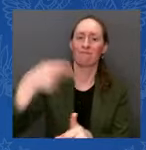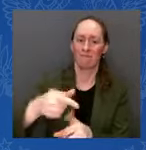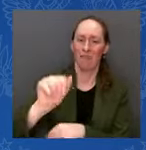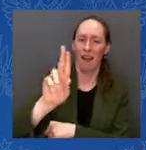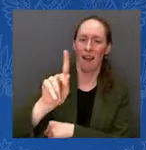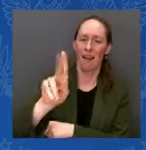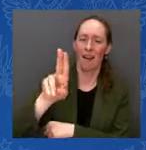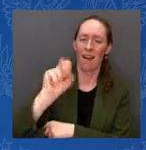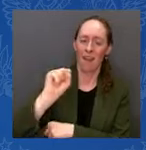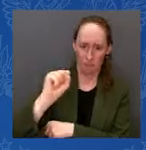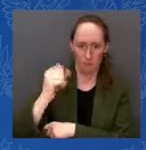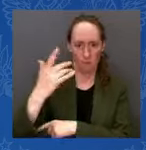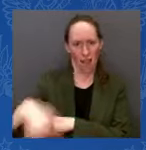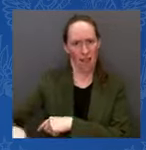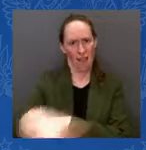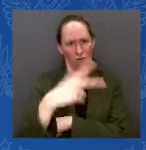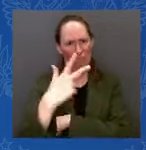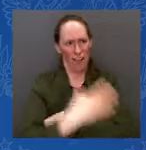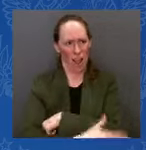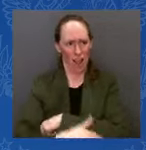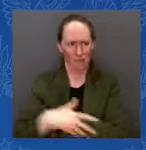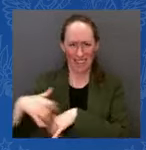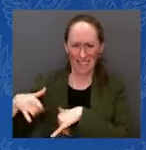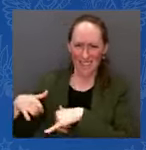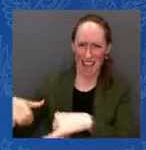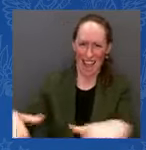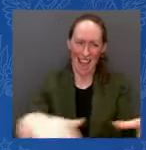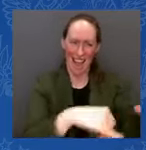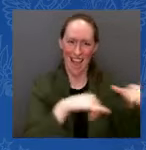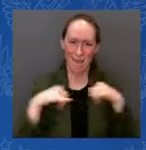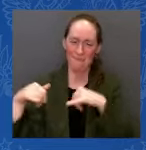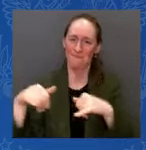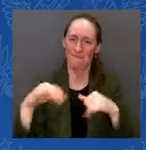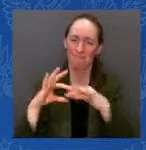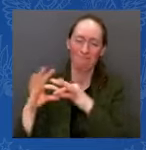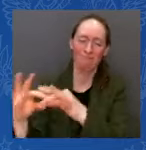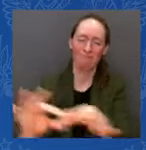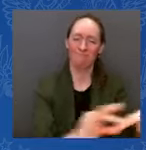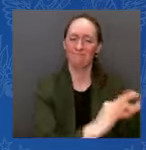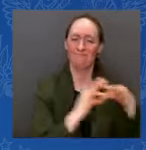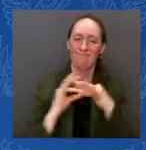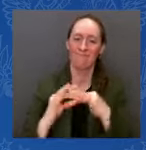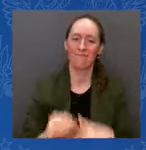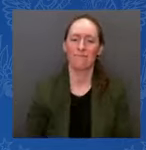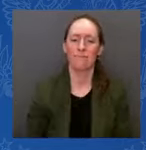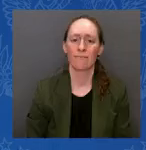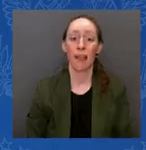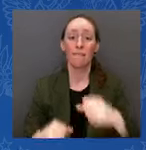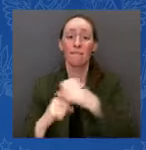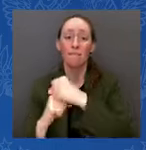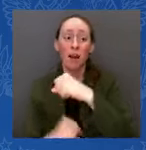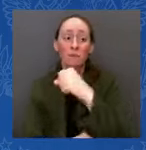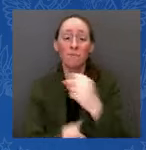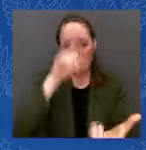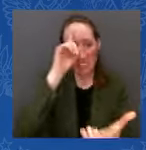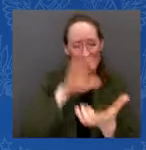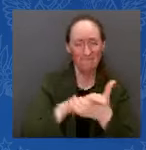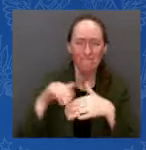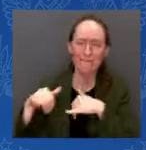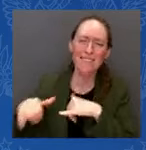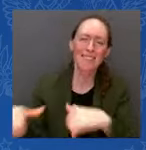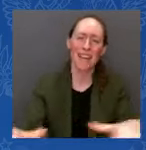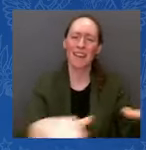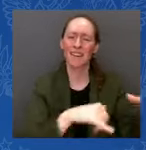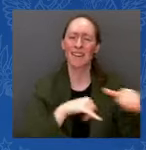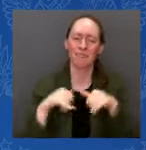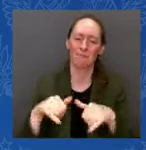and more universal than our shared histories. We are bound, above all, by our belief in a world